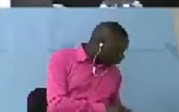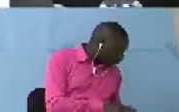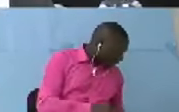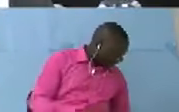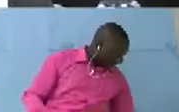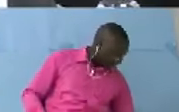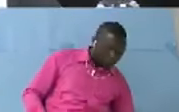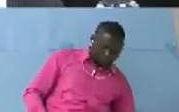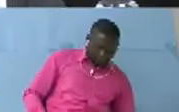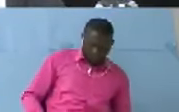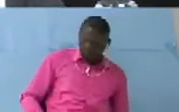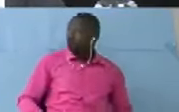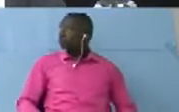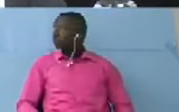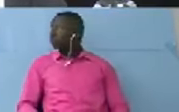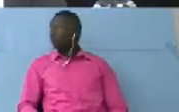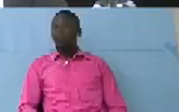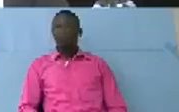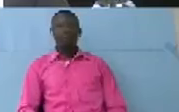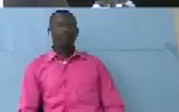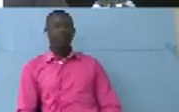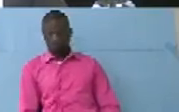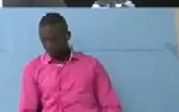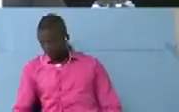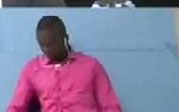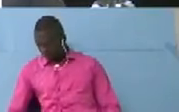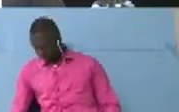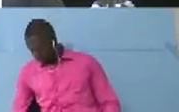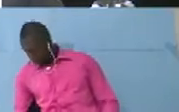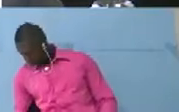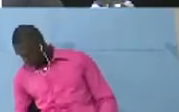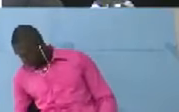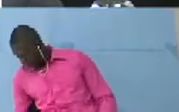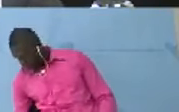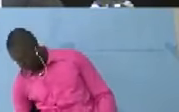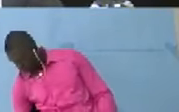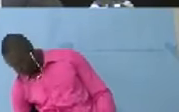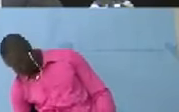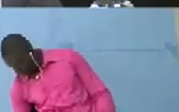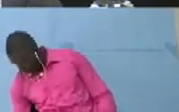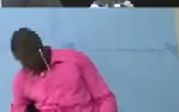Thank you. Welcome back, Councilor. Shall we continue now? If you're ready.